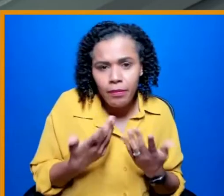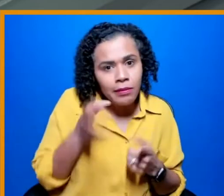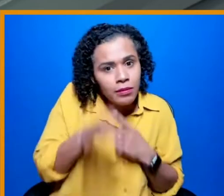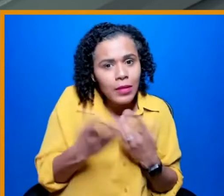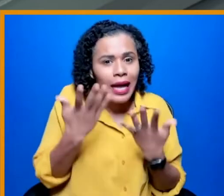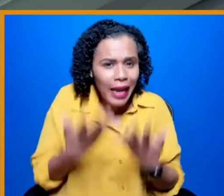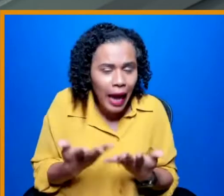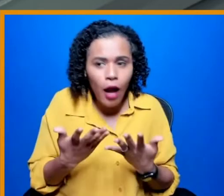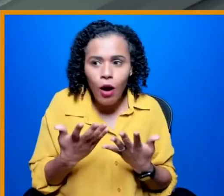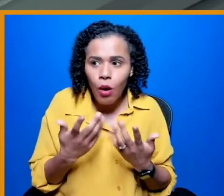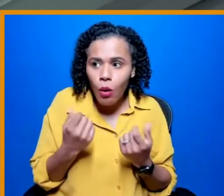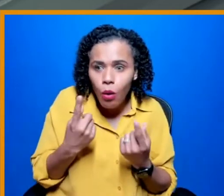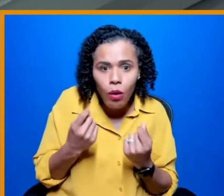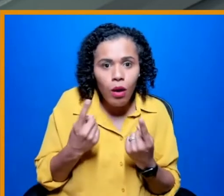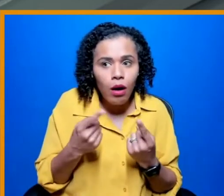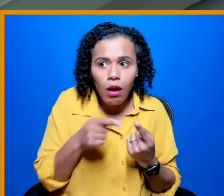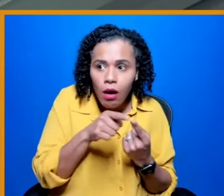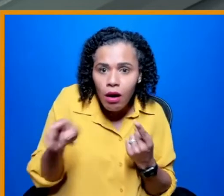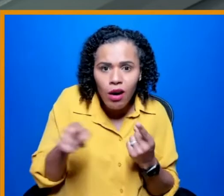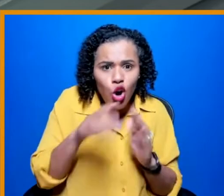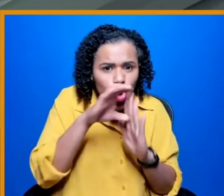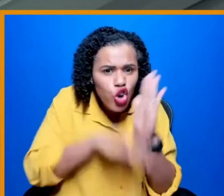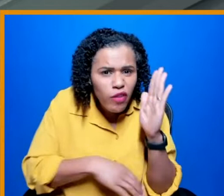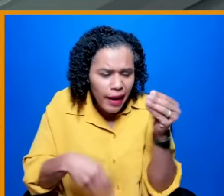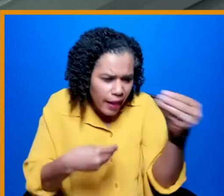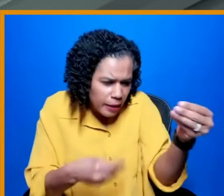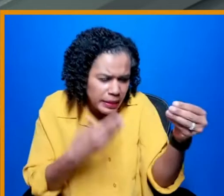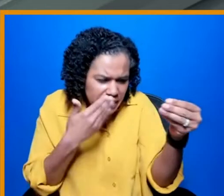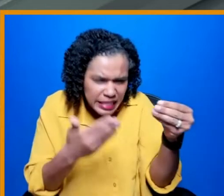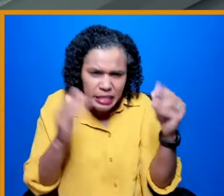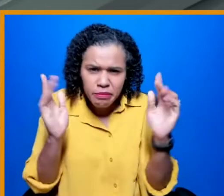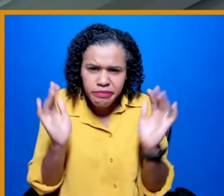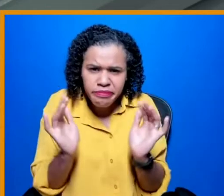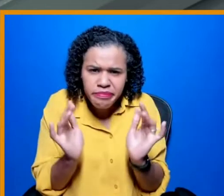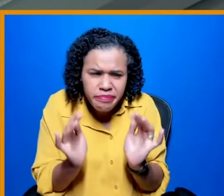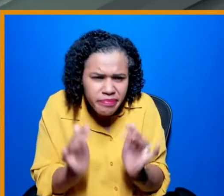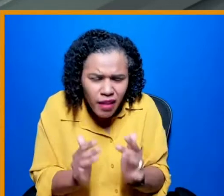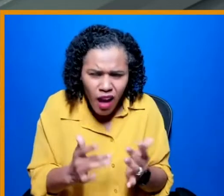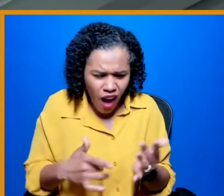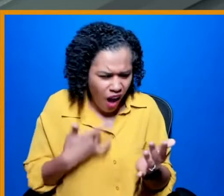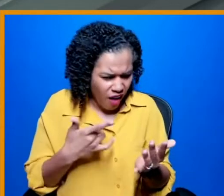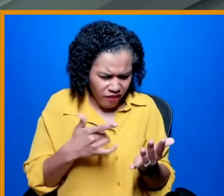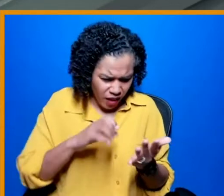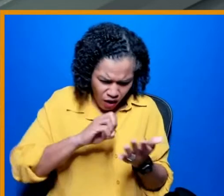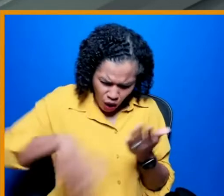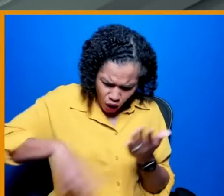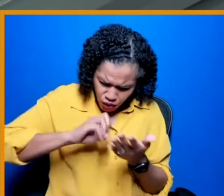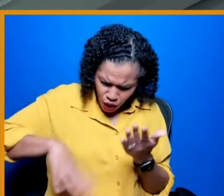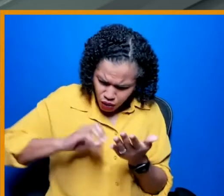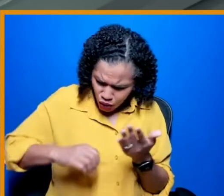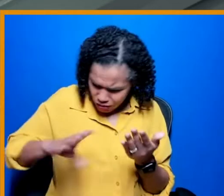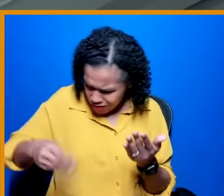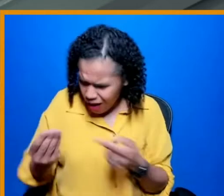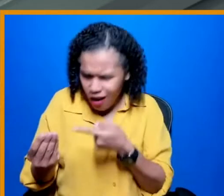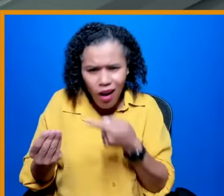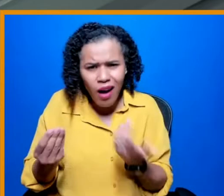and more children's curriculum seems to narrow and narrow and leaves out so many things that could become a life skill for